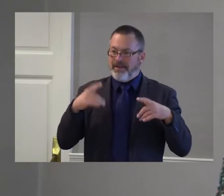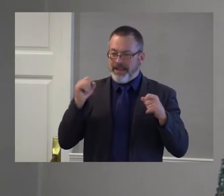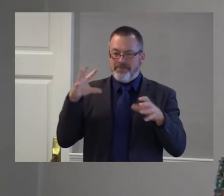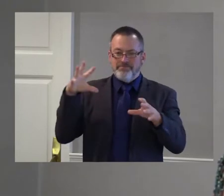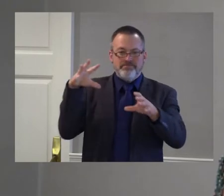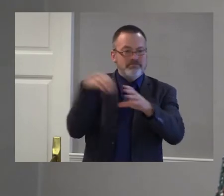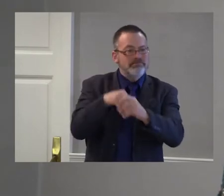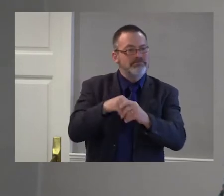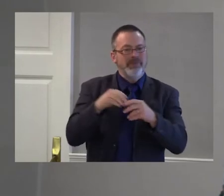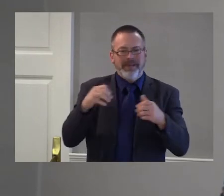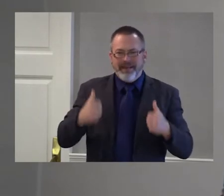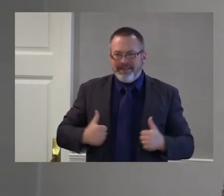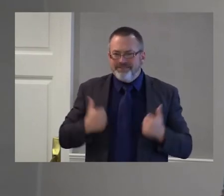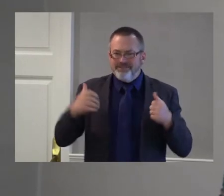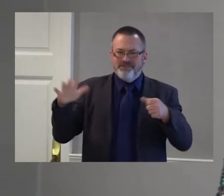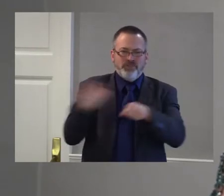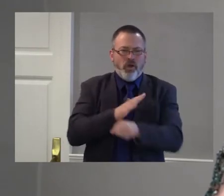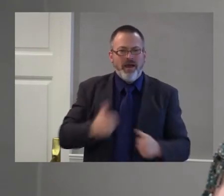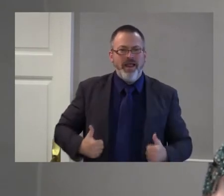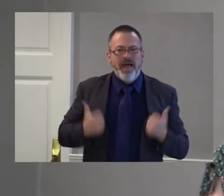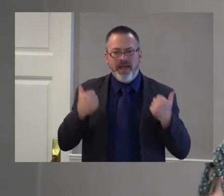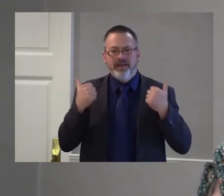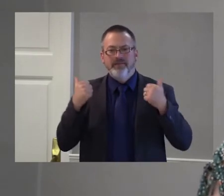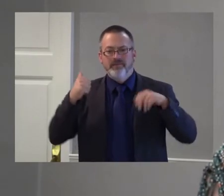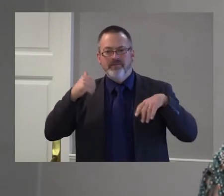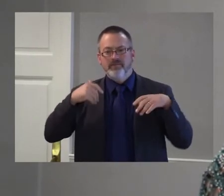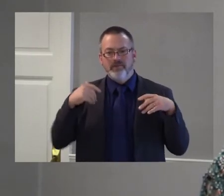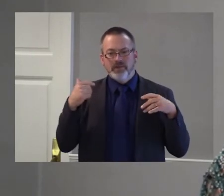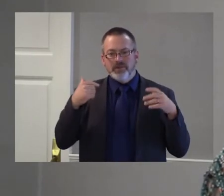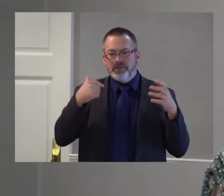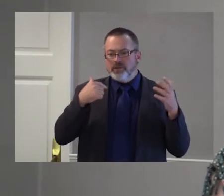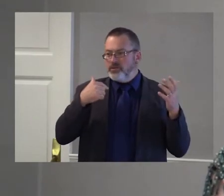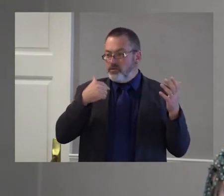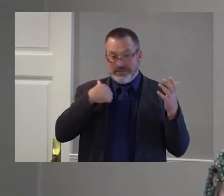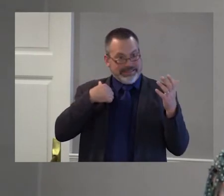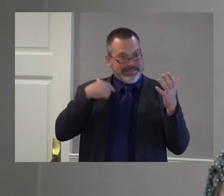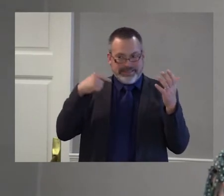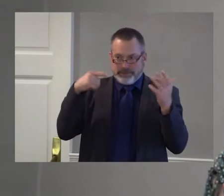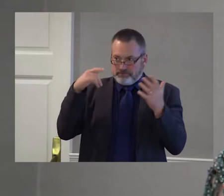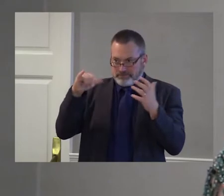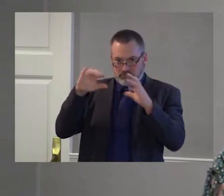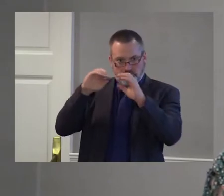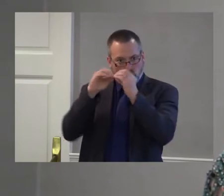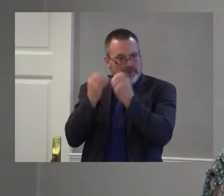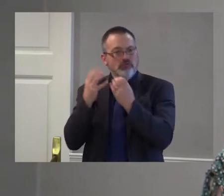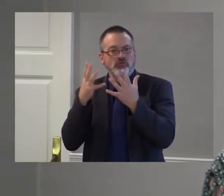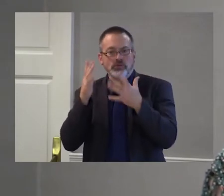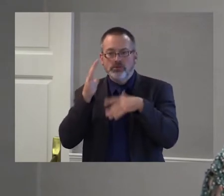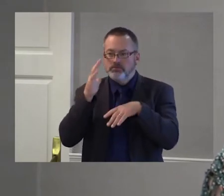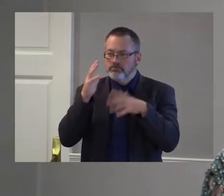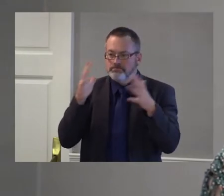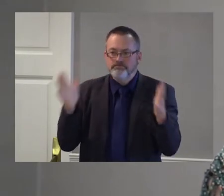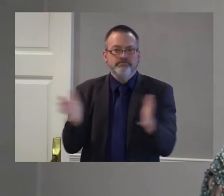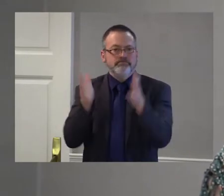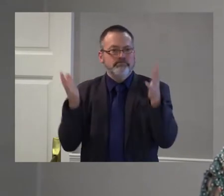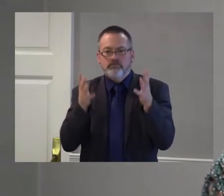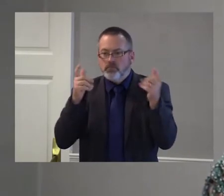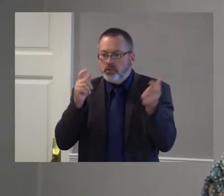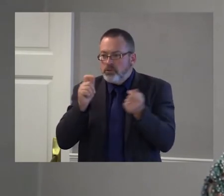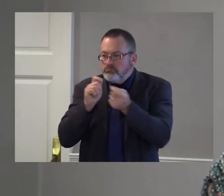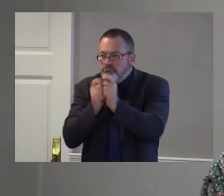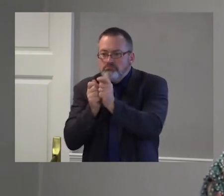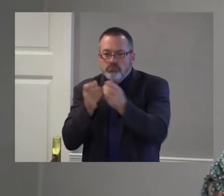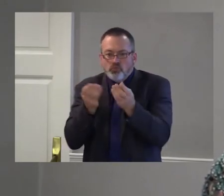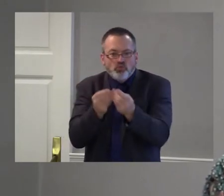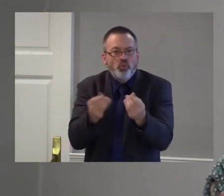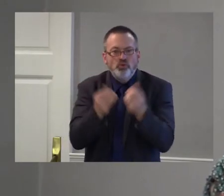be reimagining and focusing on solutions and keeping in the forefront the social impact of a world in which people are oppressed from